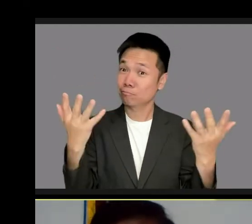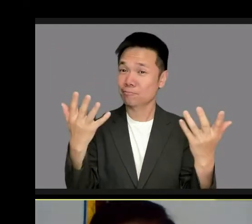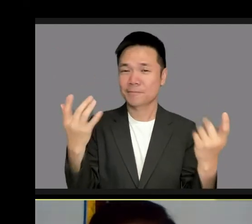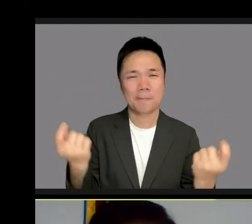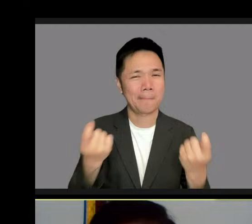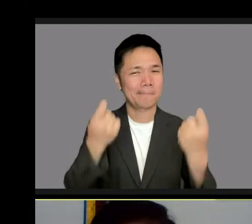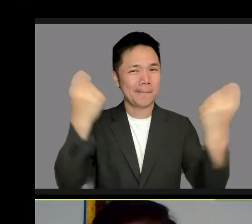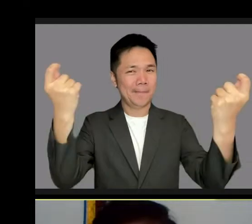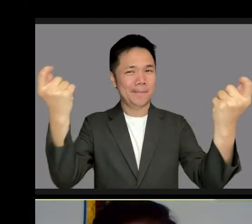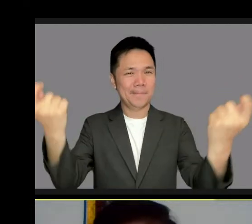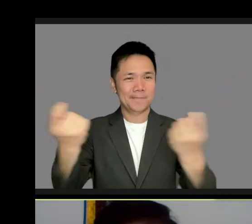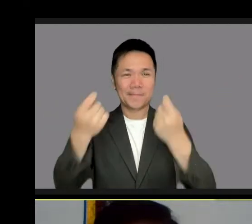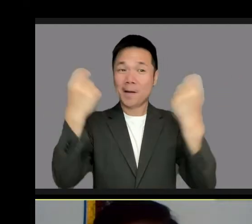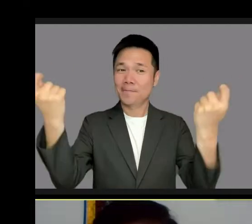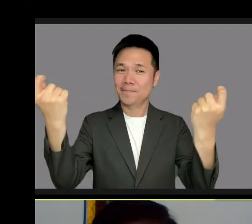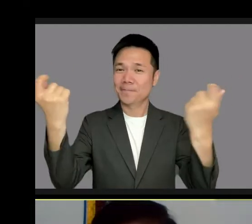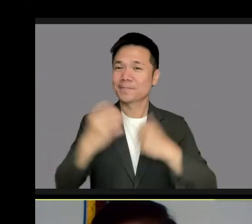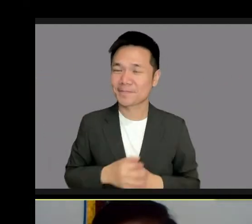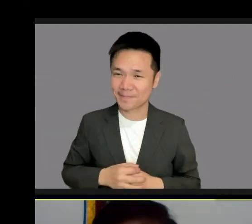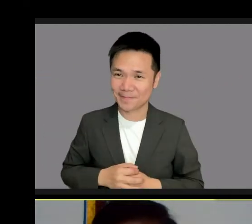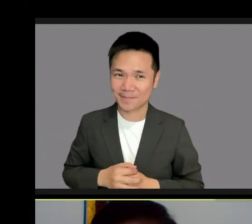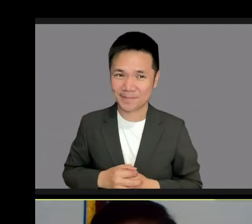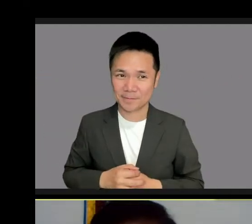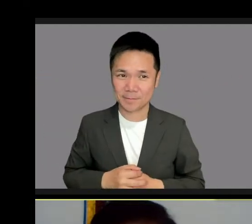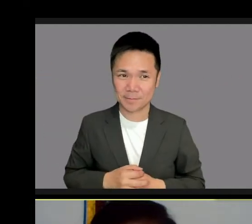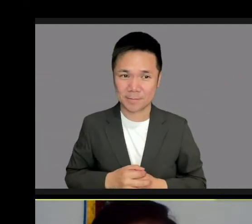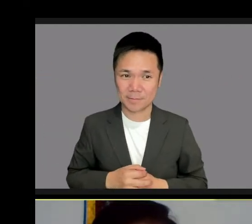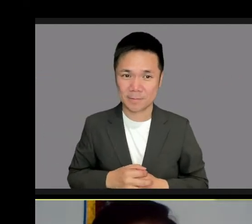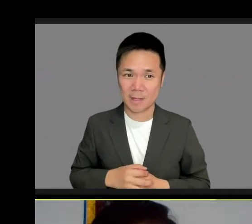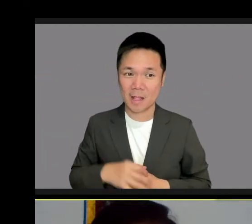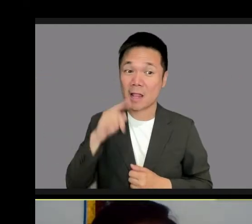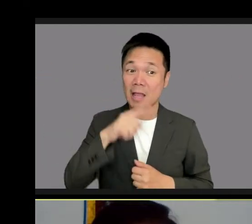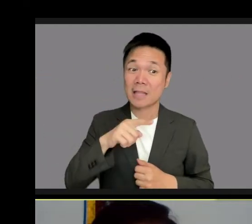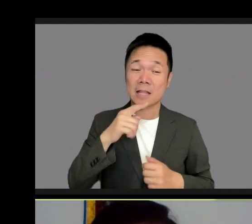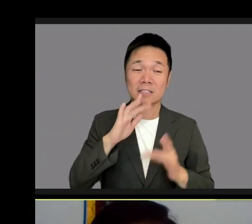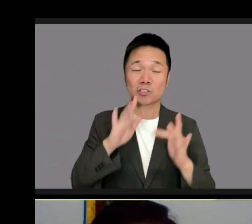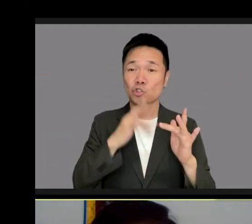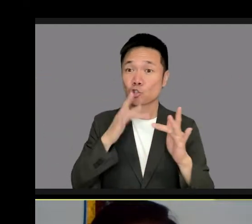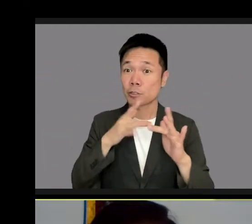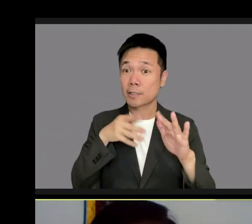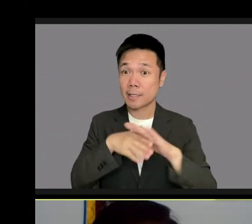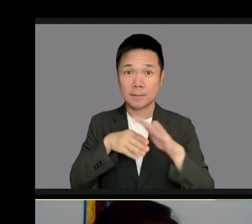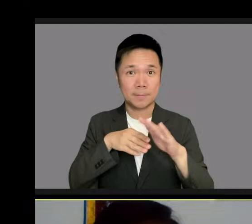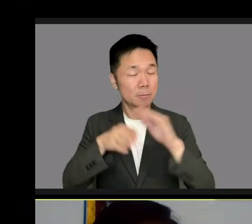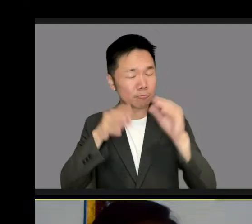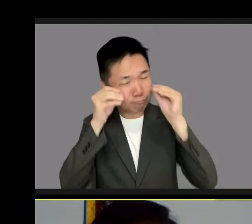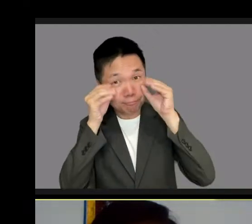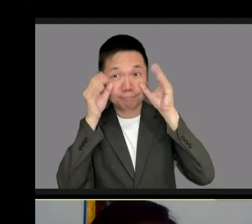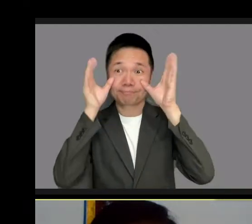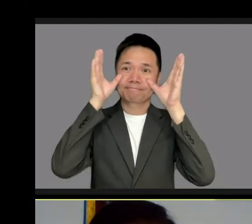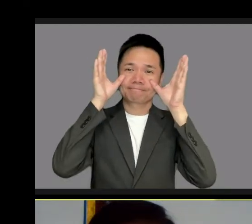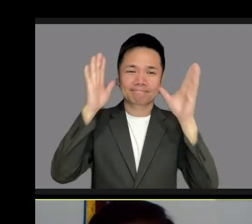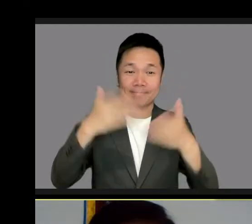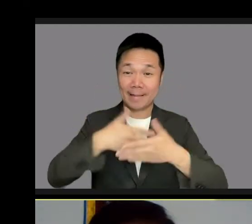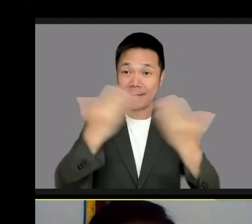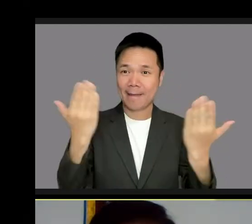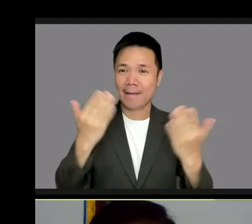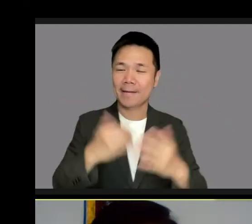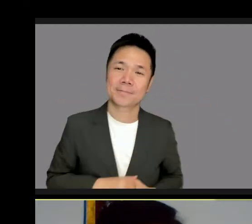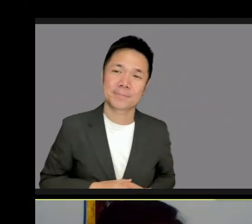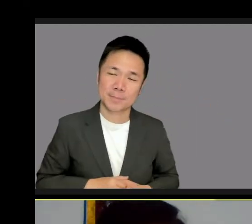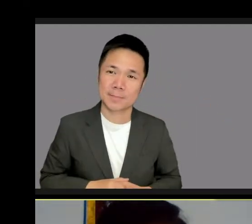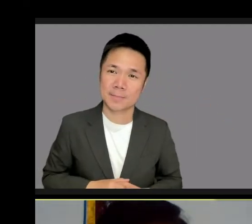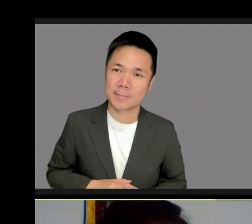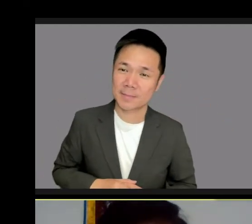the Global Accessibility Awareness Day. And so first, I will just like to